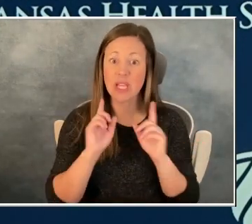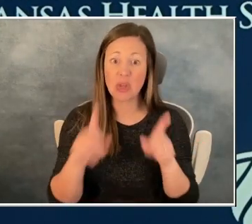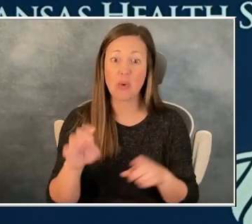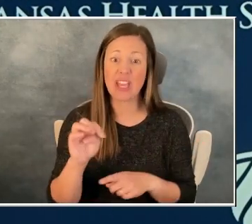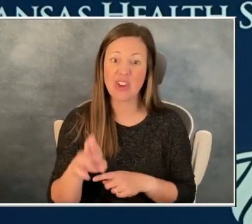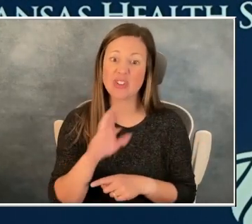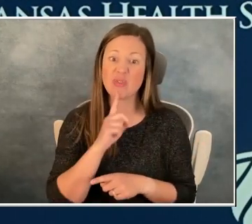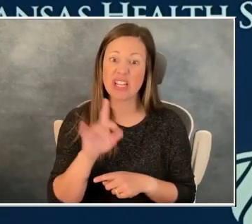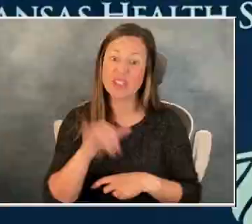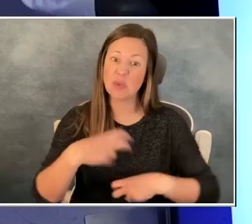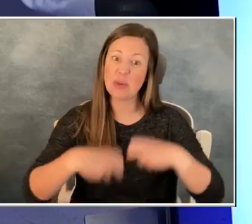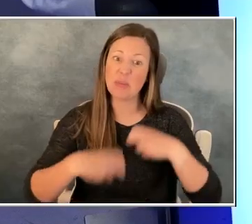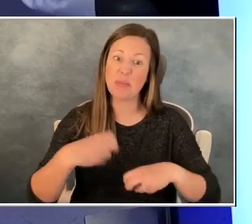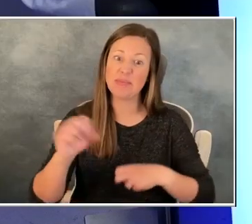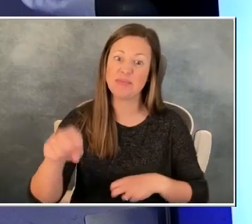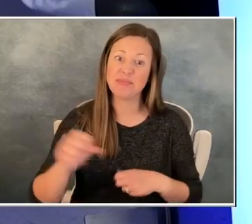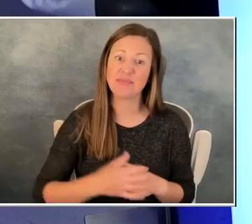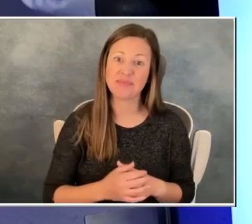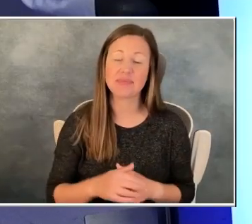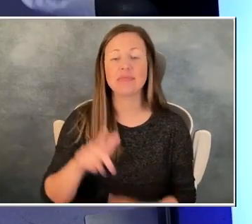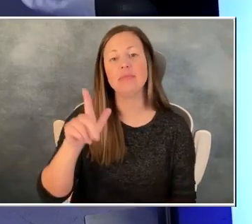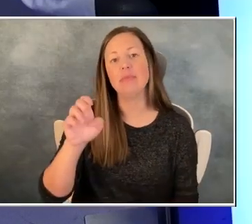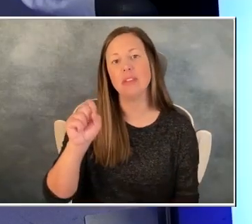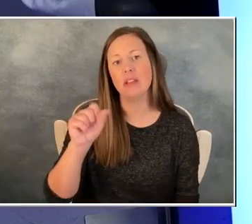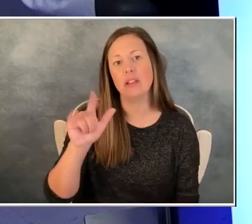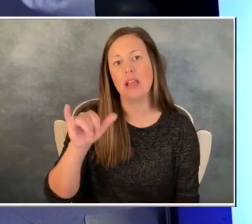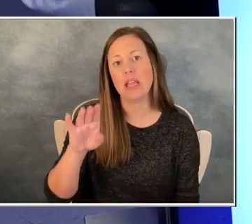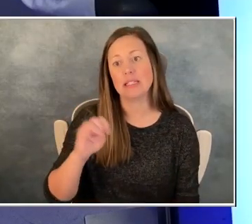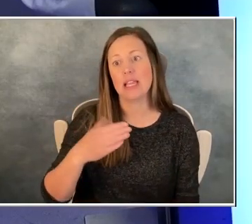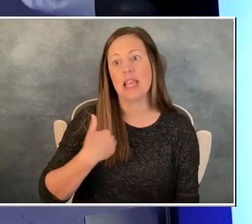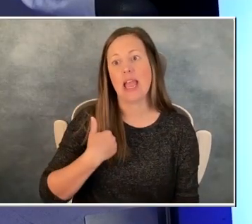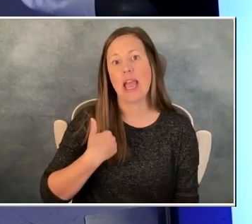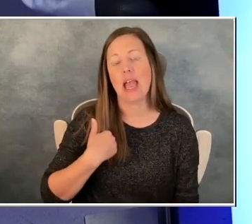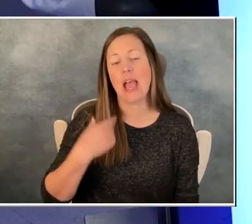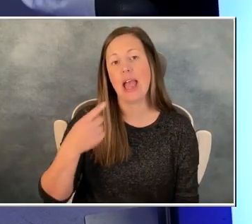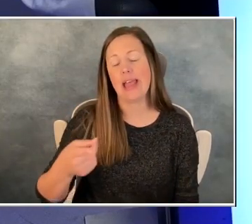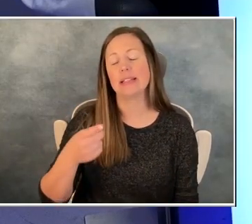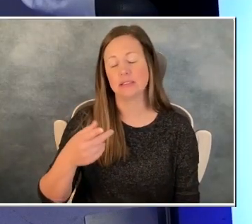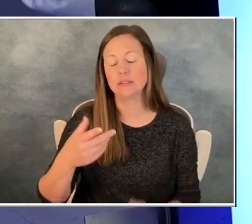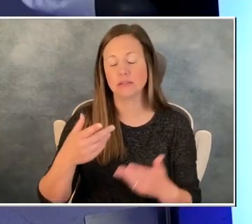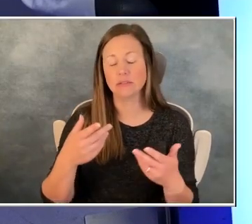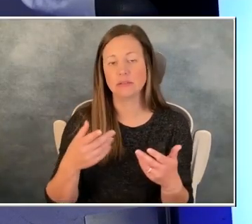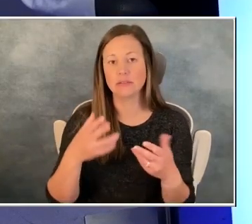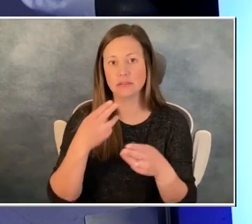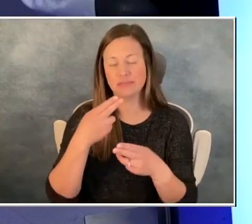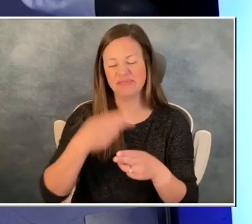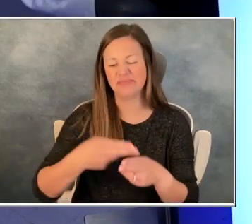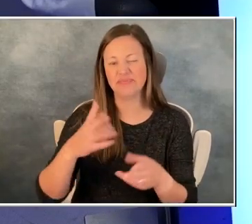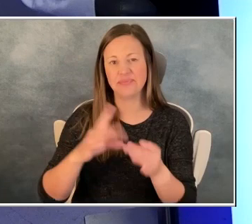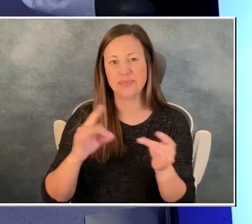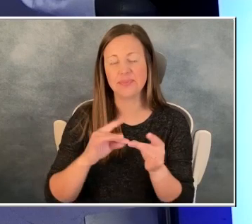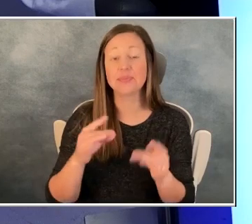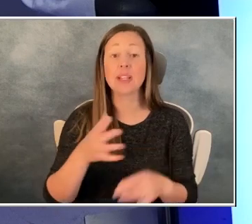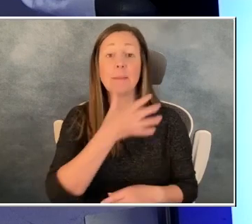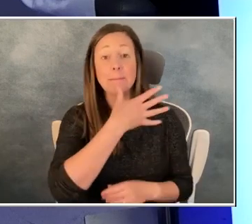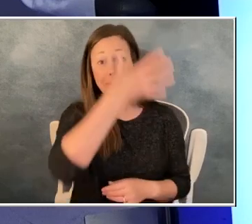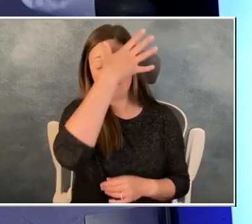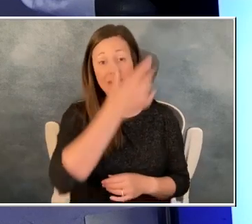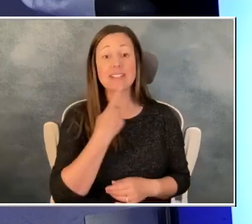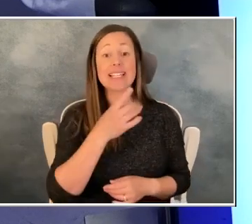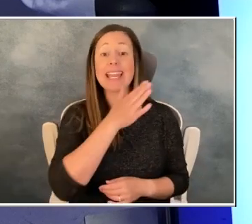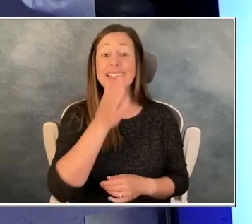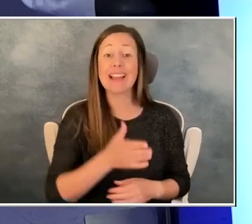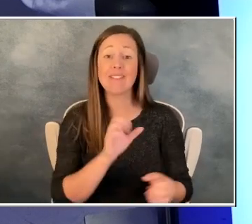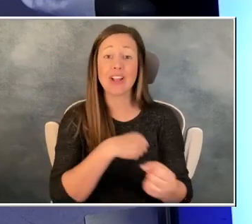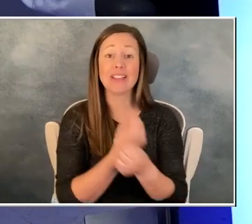problem. Leslie has kind of a Dear Abby moment. Leslie says, my parents say they never locked their cabinets when I was young, so they